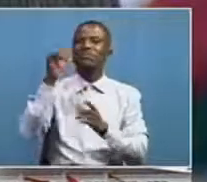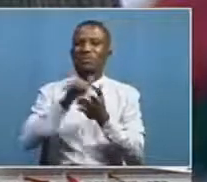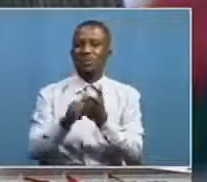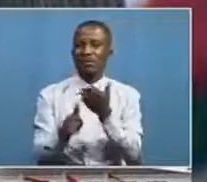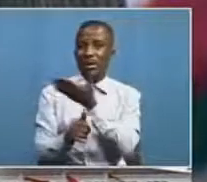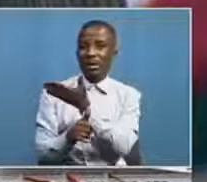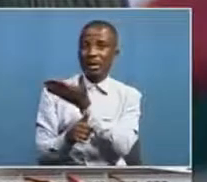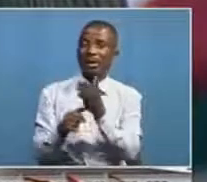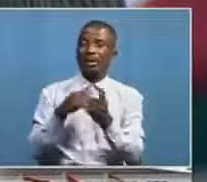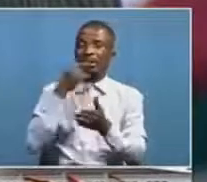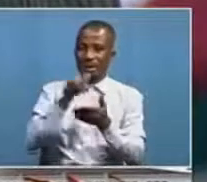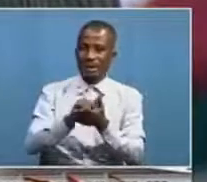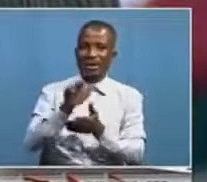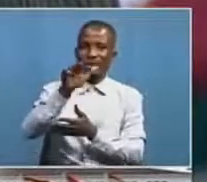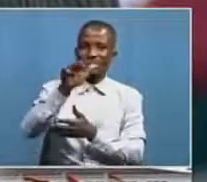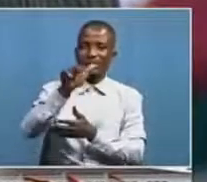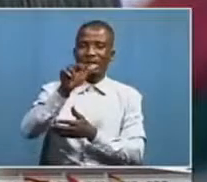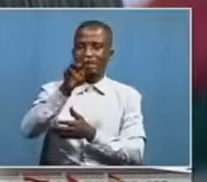been